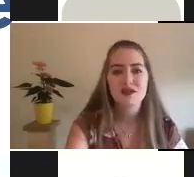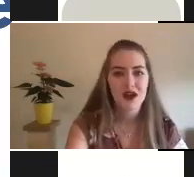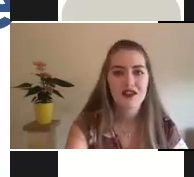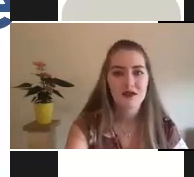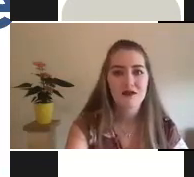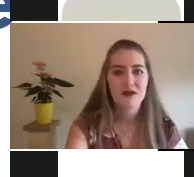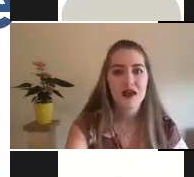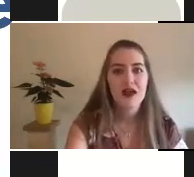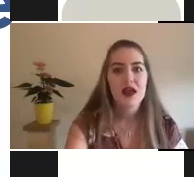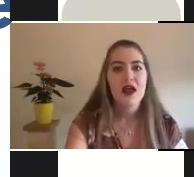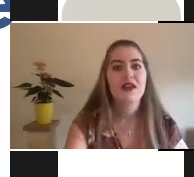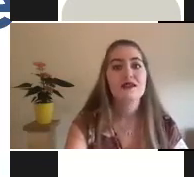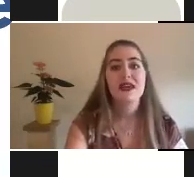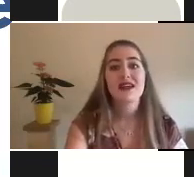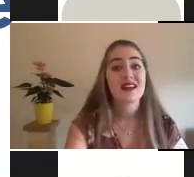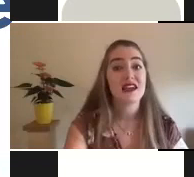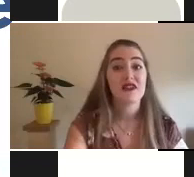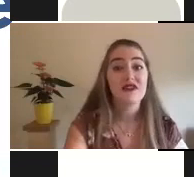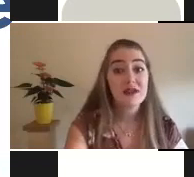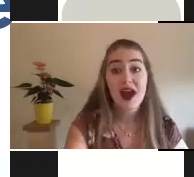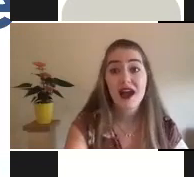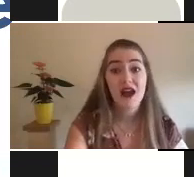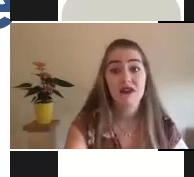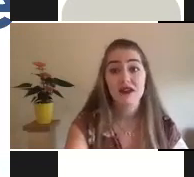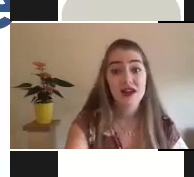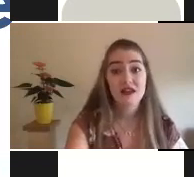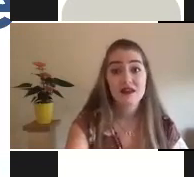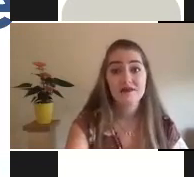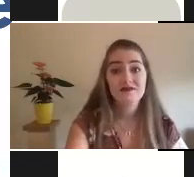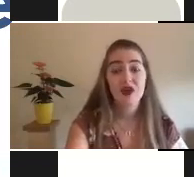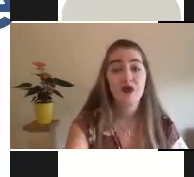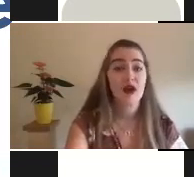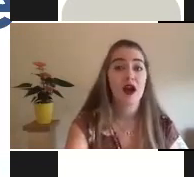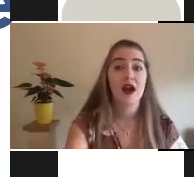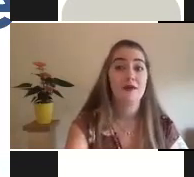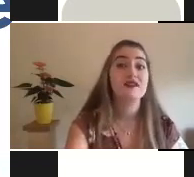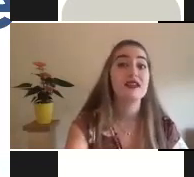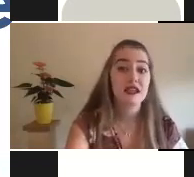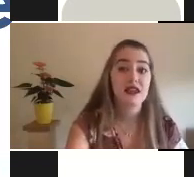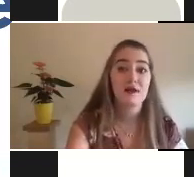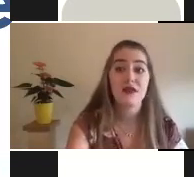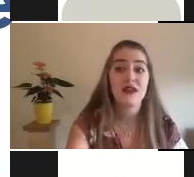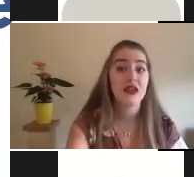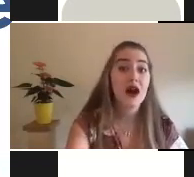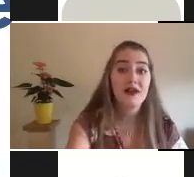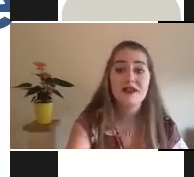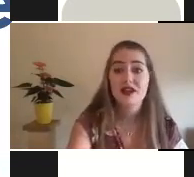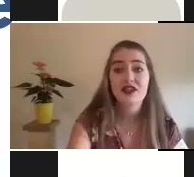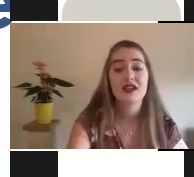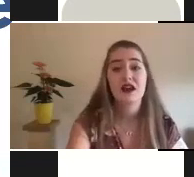much as possible. This means asking for feedback after the event, or sending them the